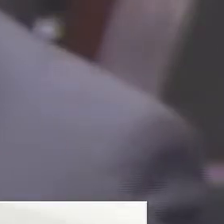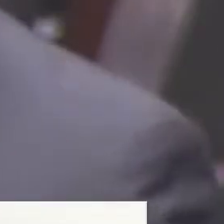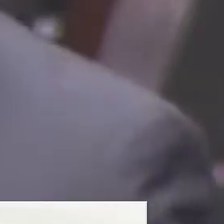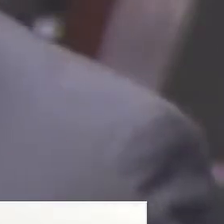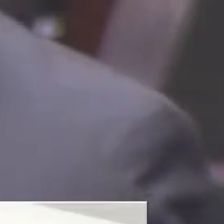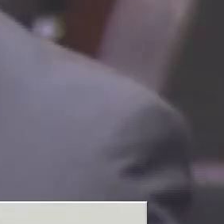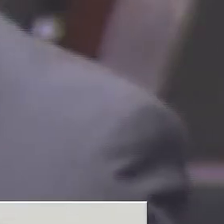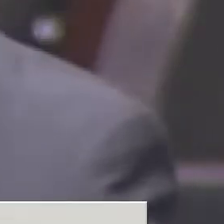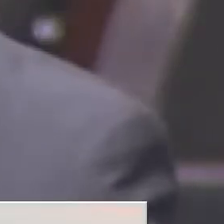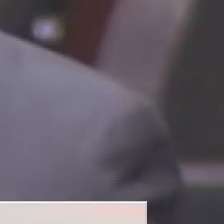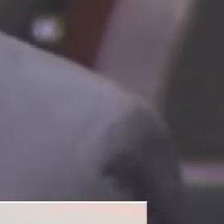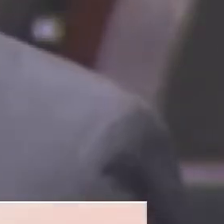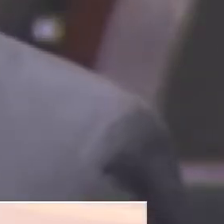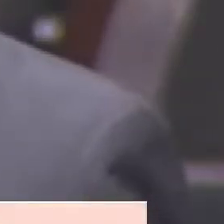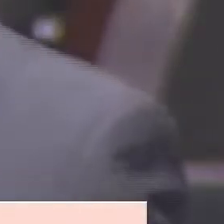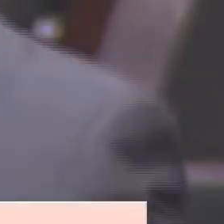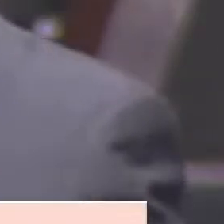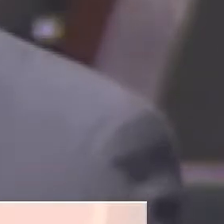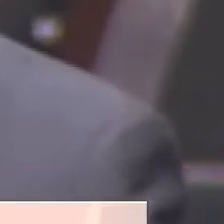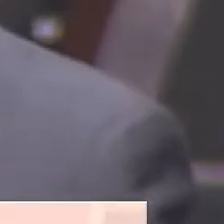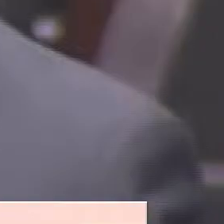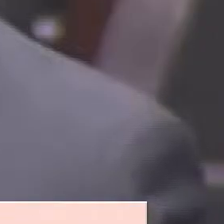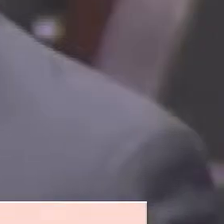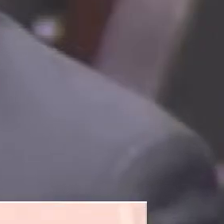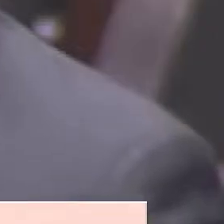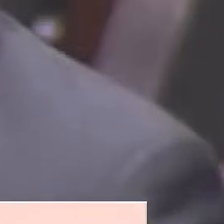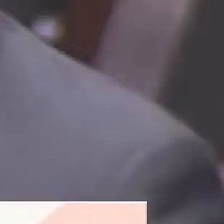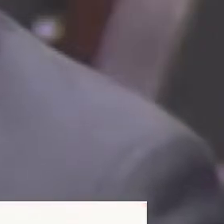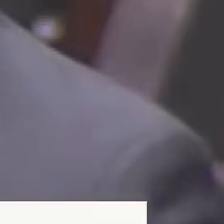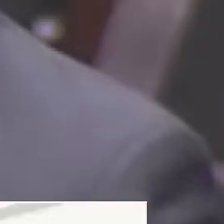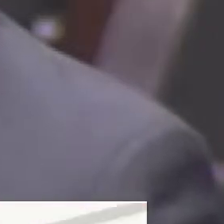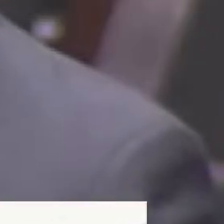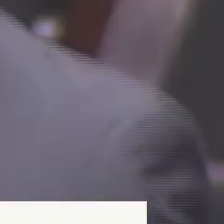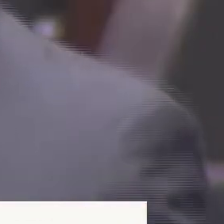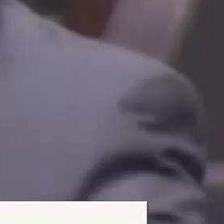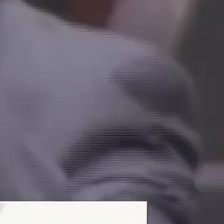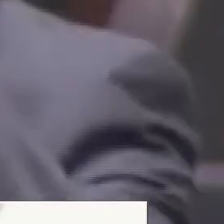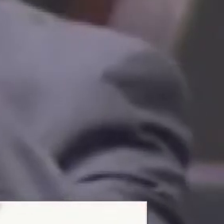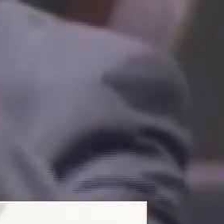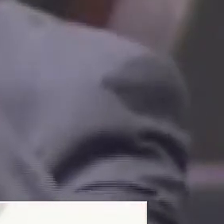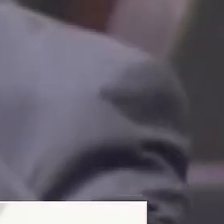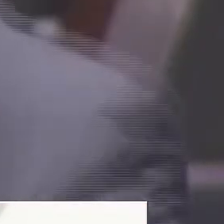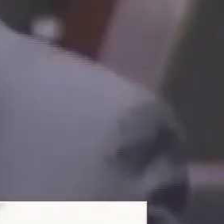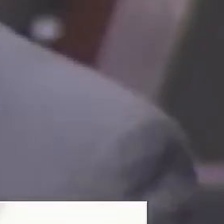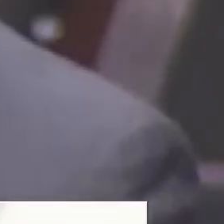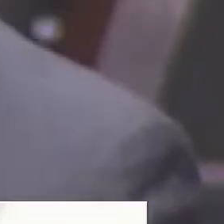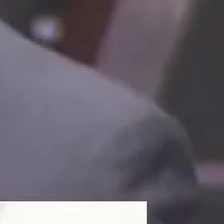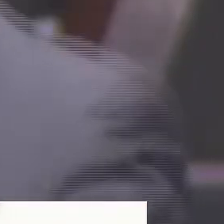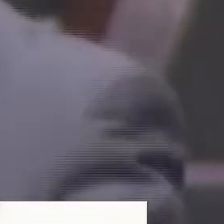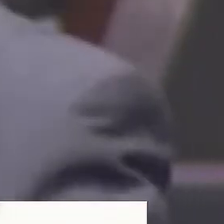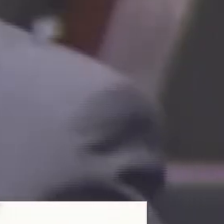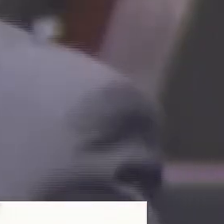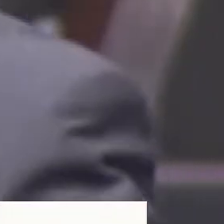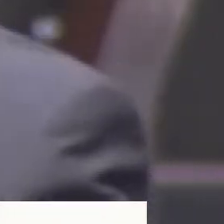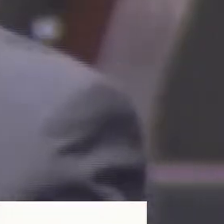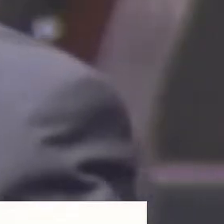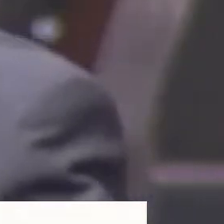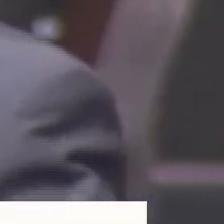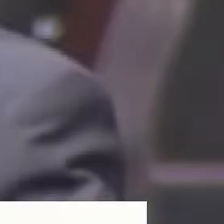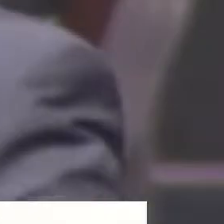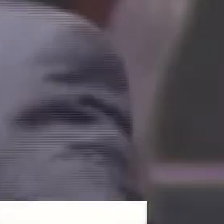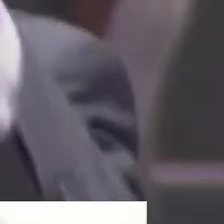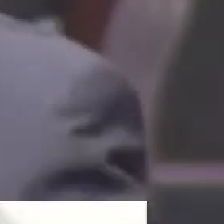for education to look at that gap under the instruction of the president. And we have seen the gap. We want to get